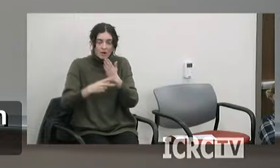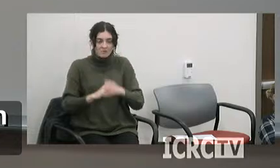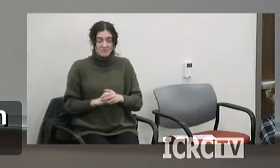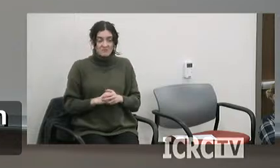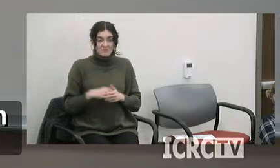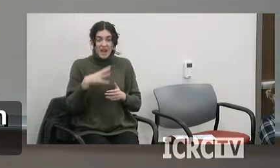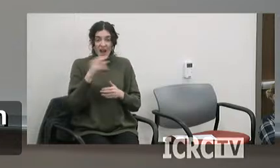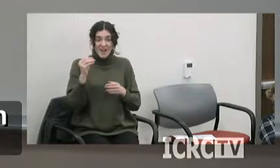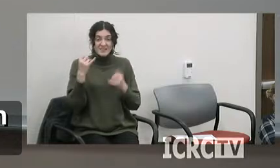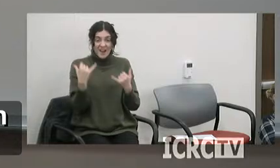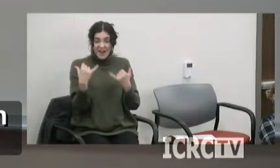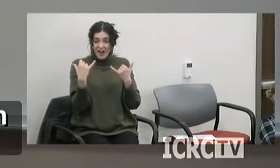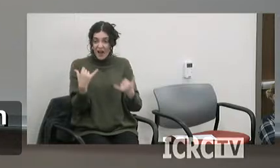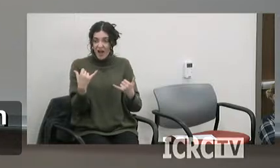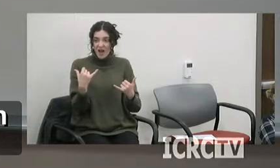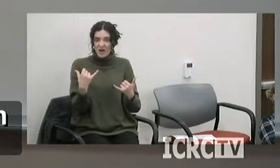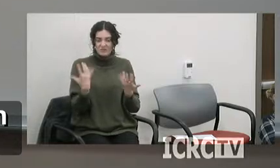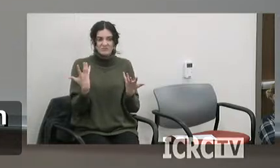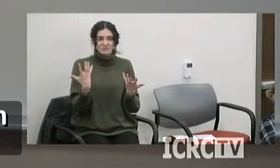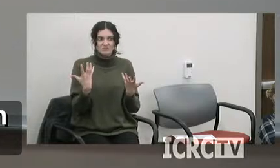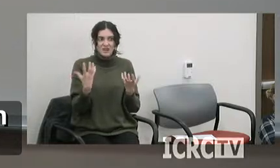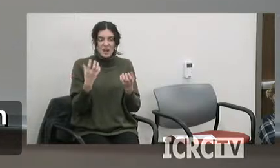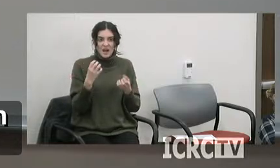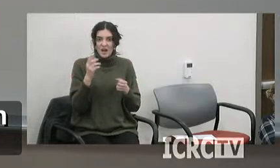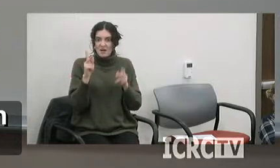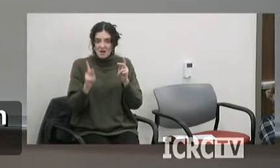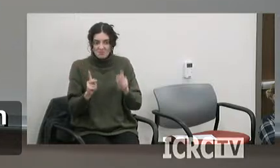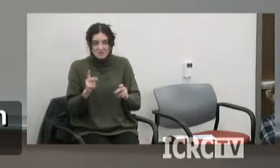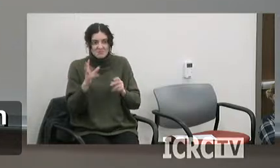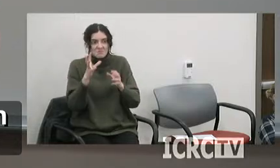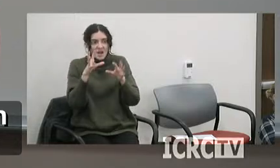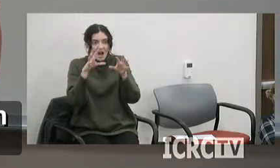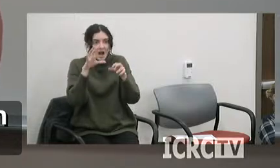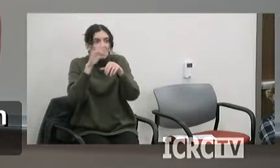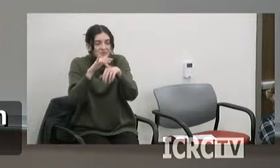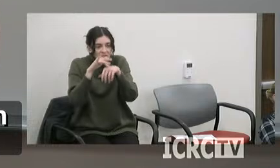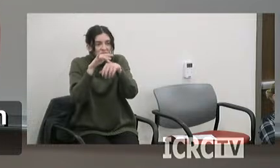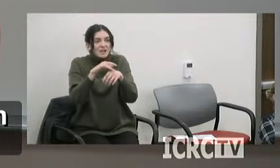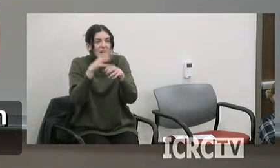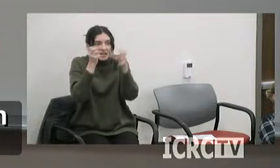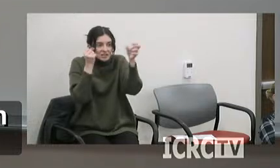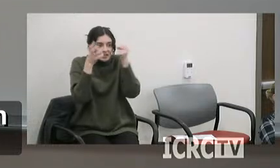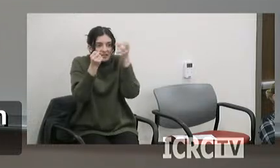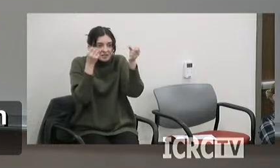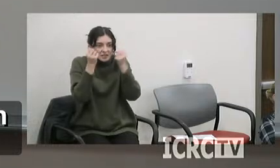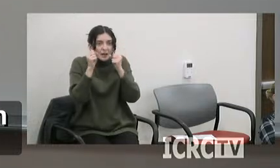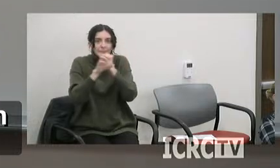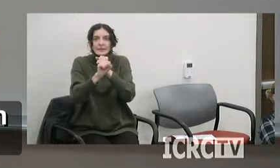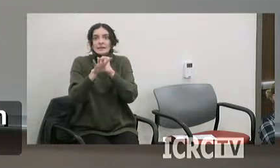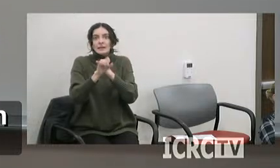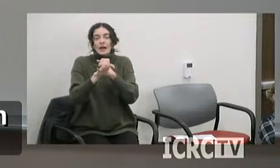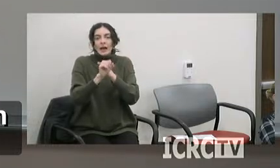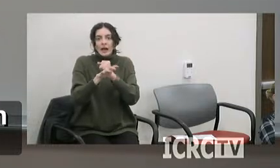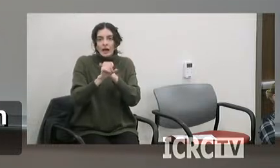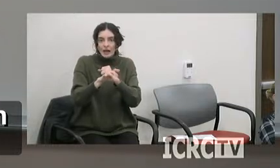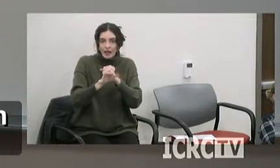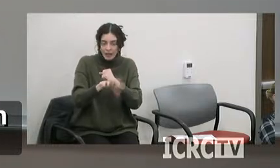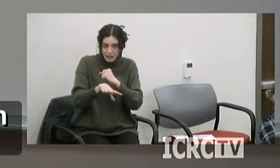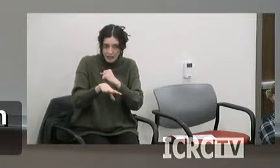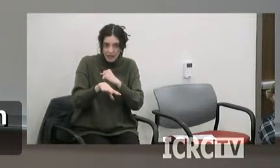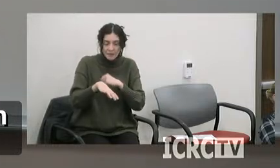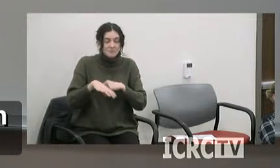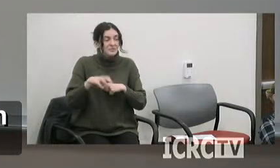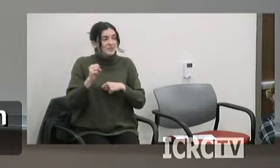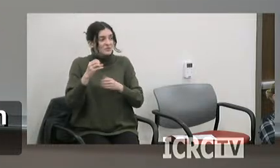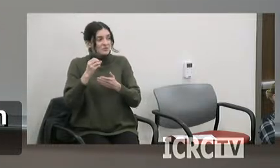ago. These kids fight for not only positions into the degree program, but for scholarships.